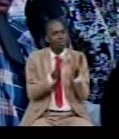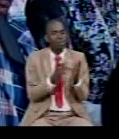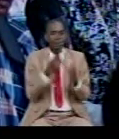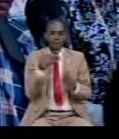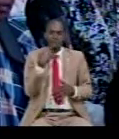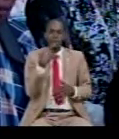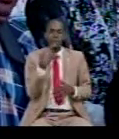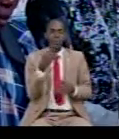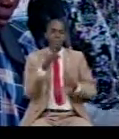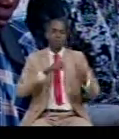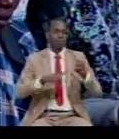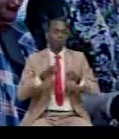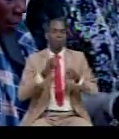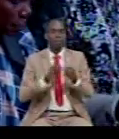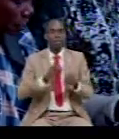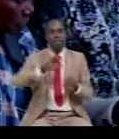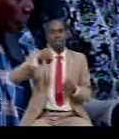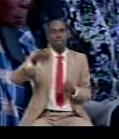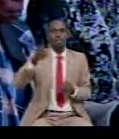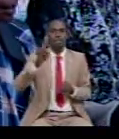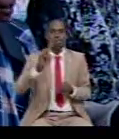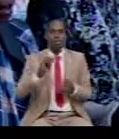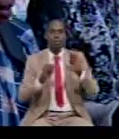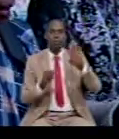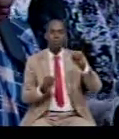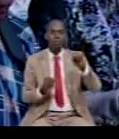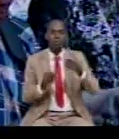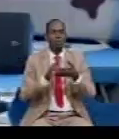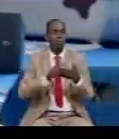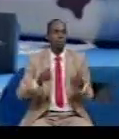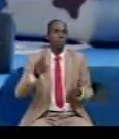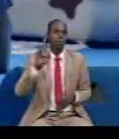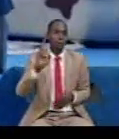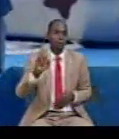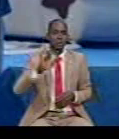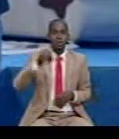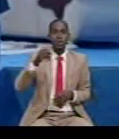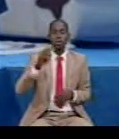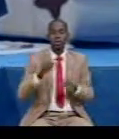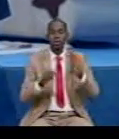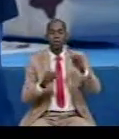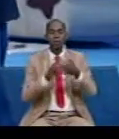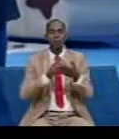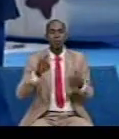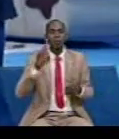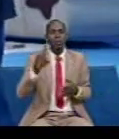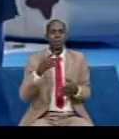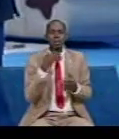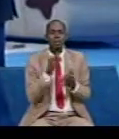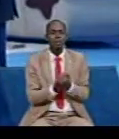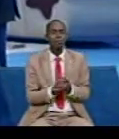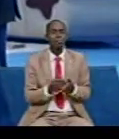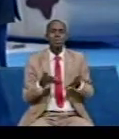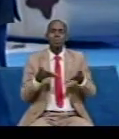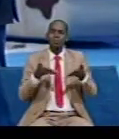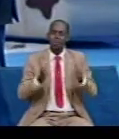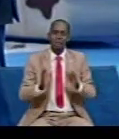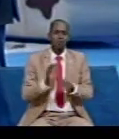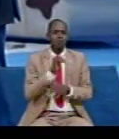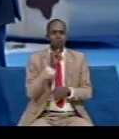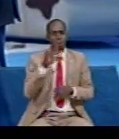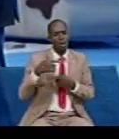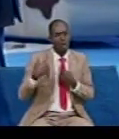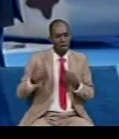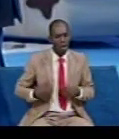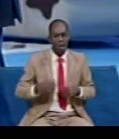in John chapter 14, reading there from verse 1. It says, let not your heart be